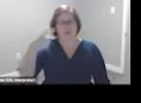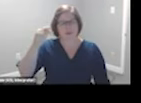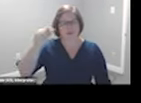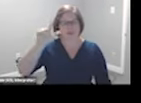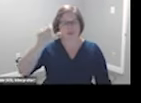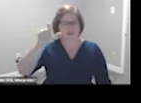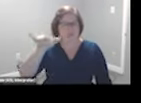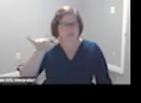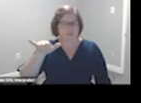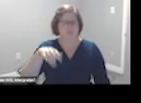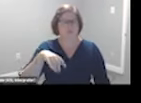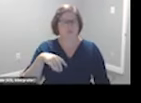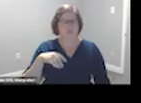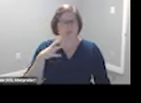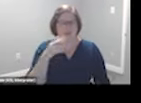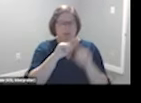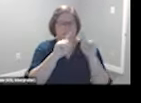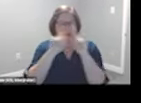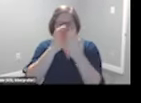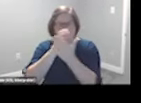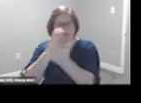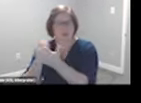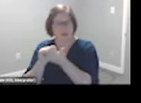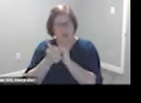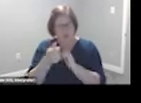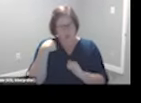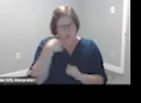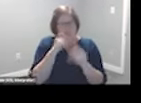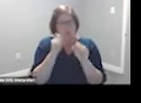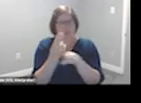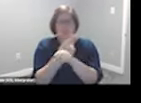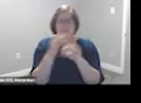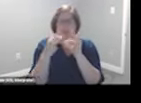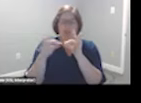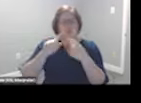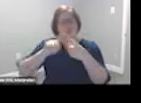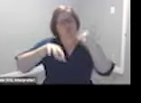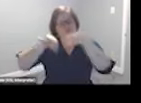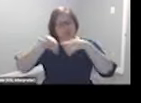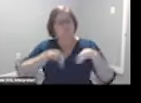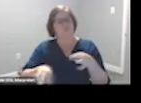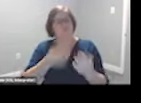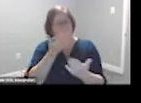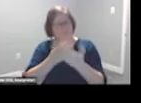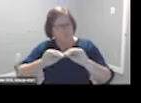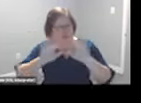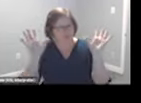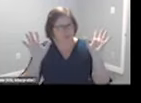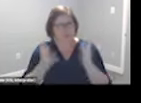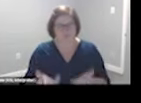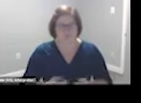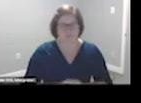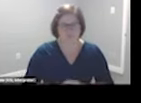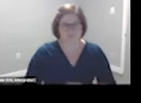use to describe those things in more accessible ways, especially if they have a tool like the ones we've created in their hands at the same time.